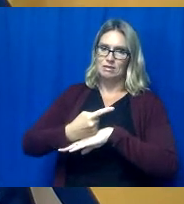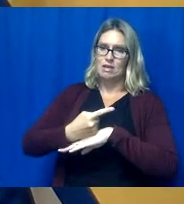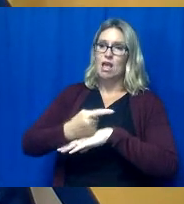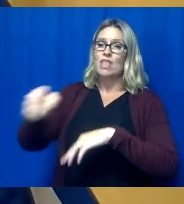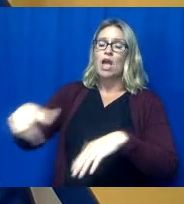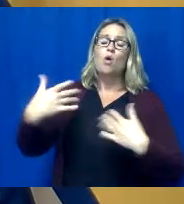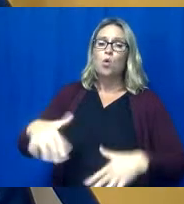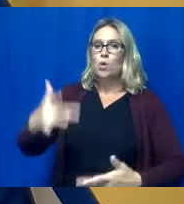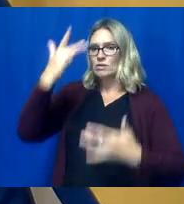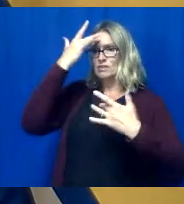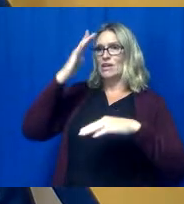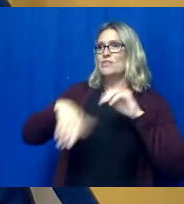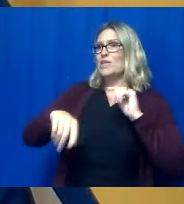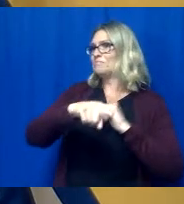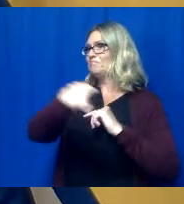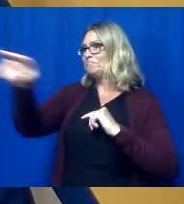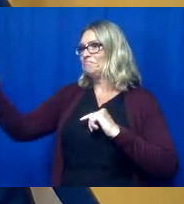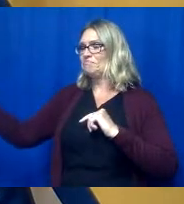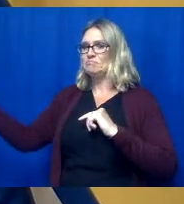other patients.